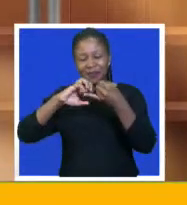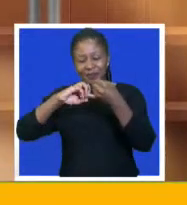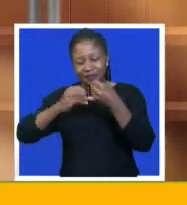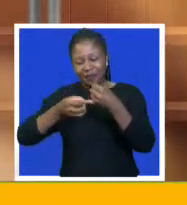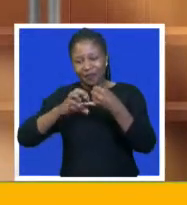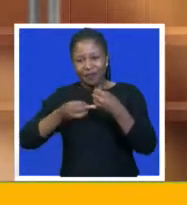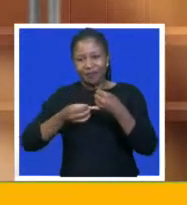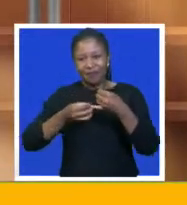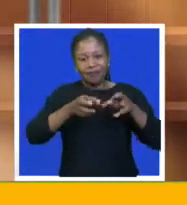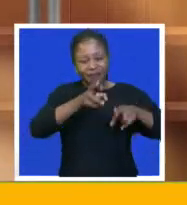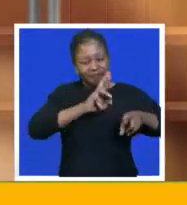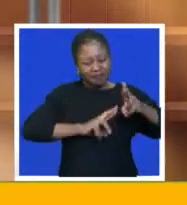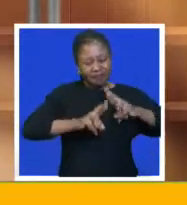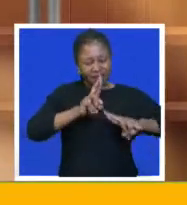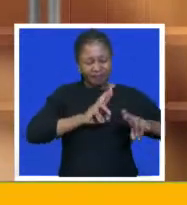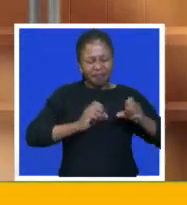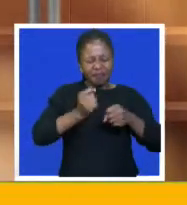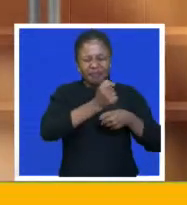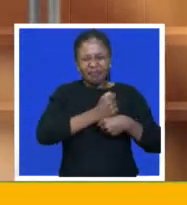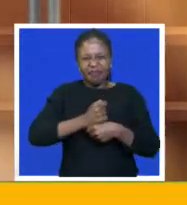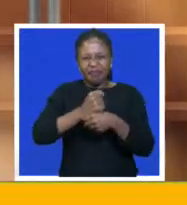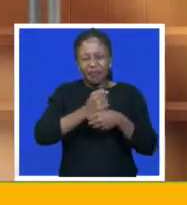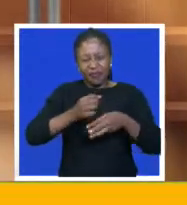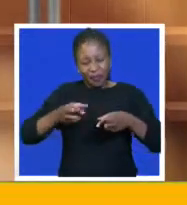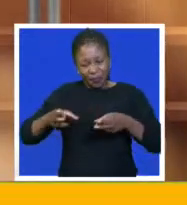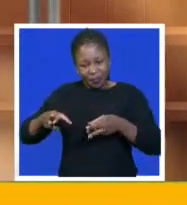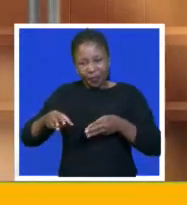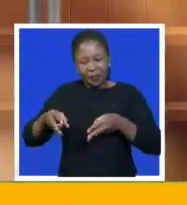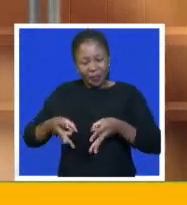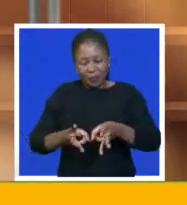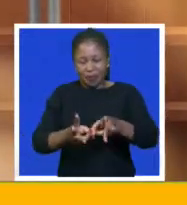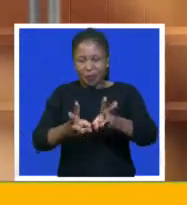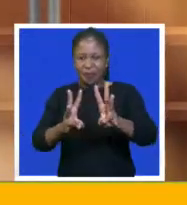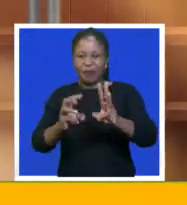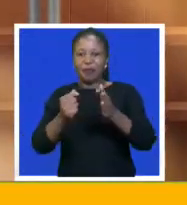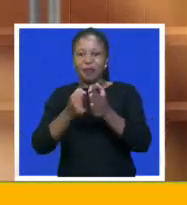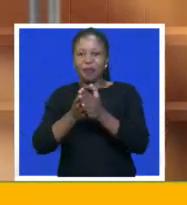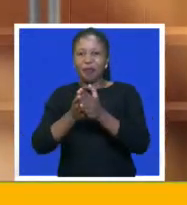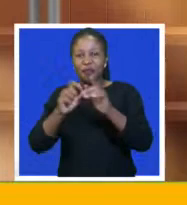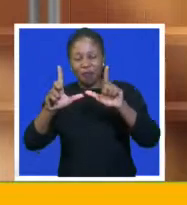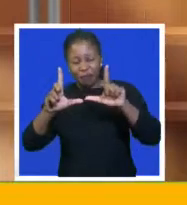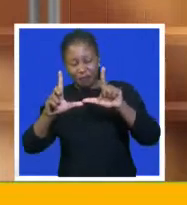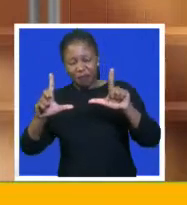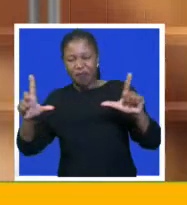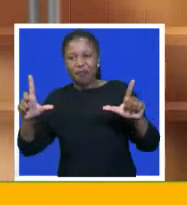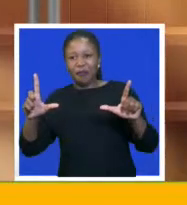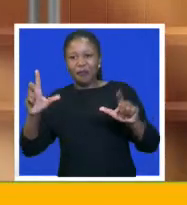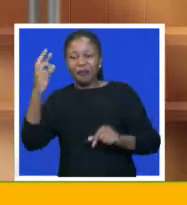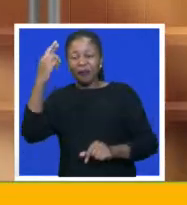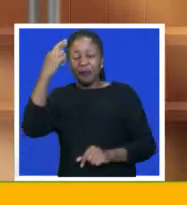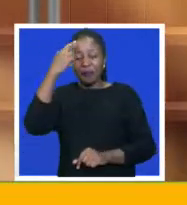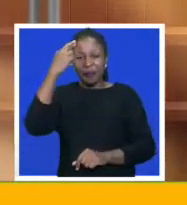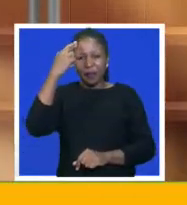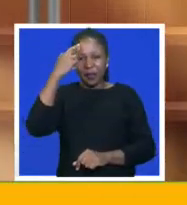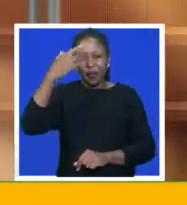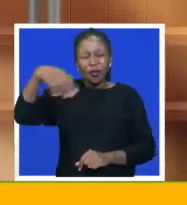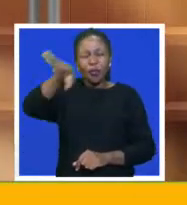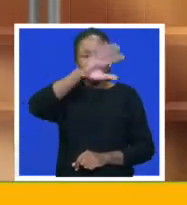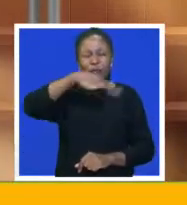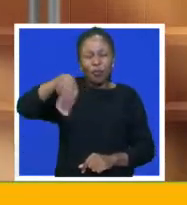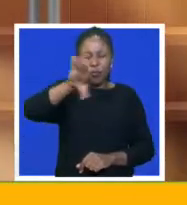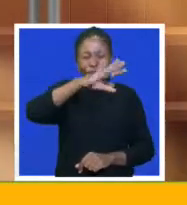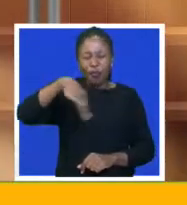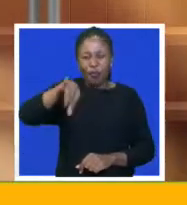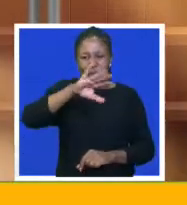style features. Remember that we have said that every genre has a particular style that is actually followed when you